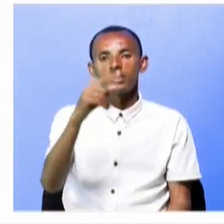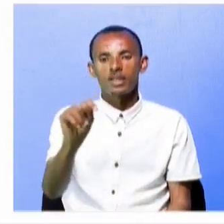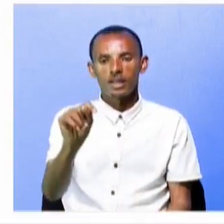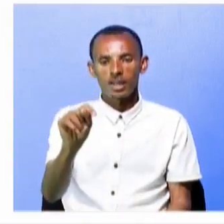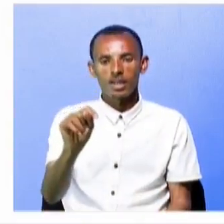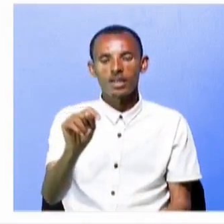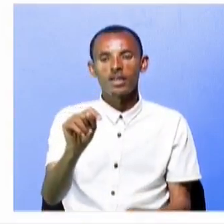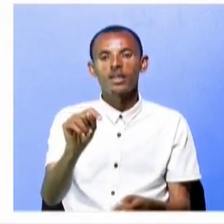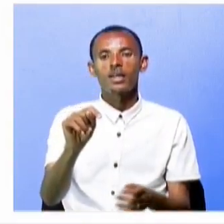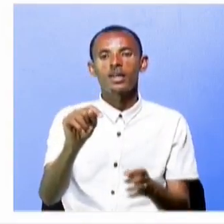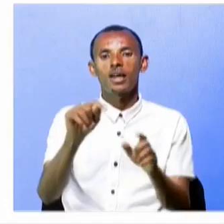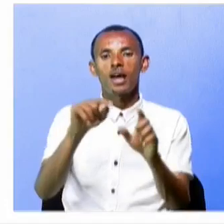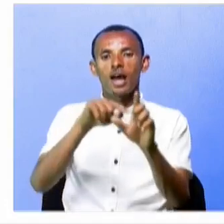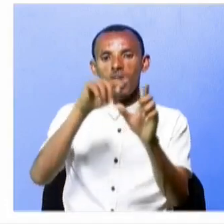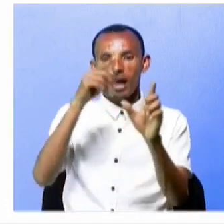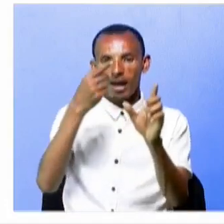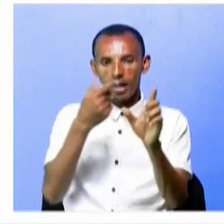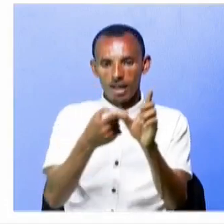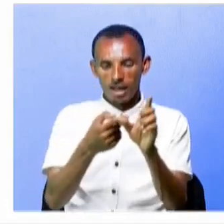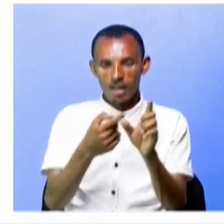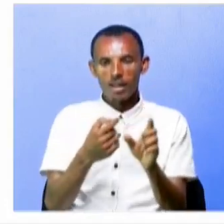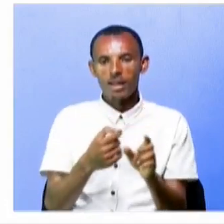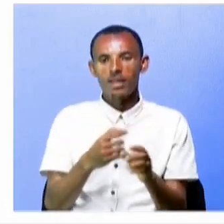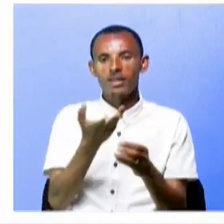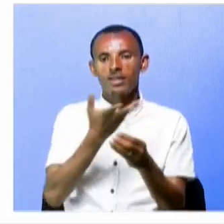angle sum of the